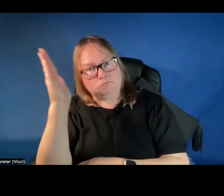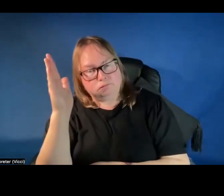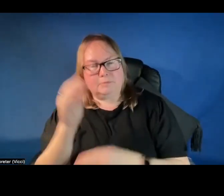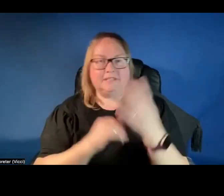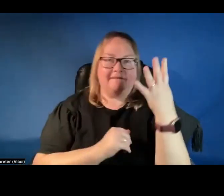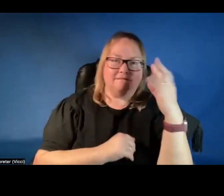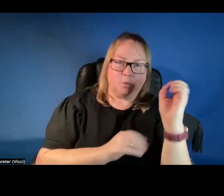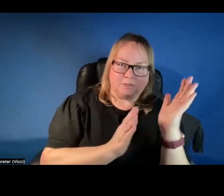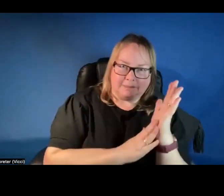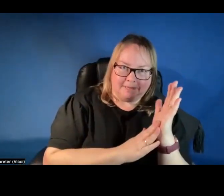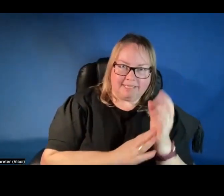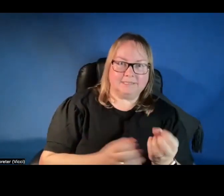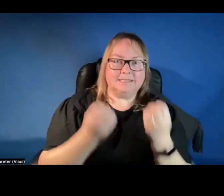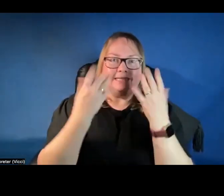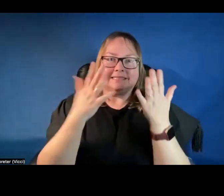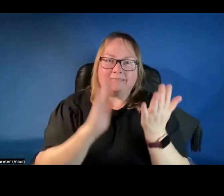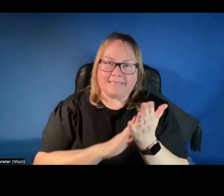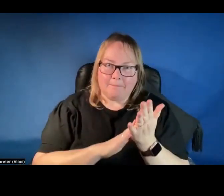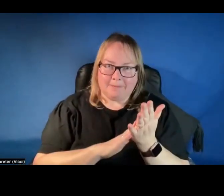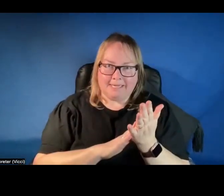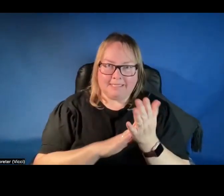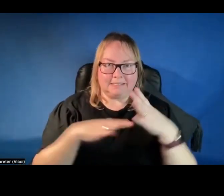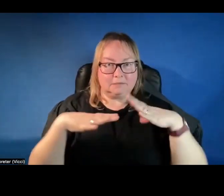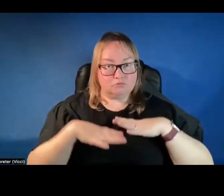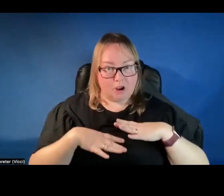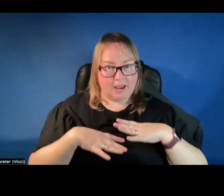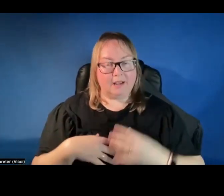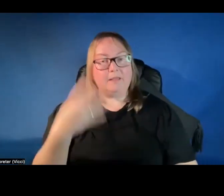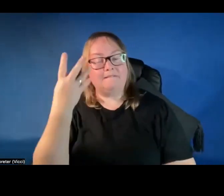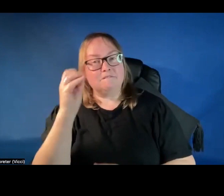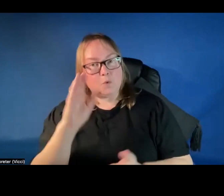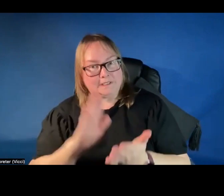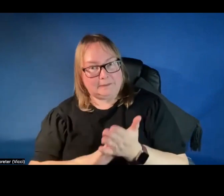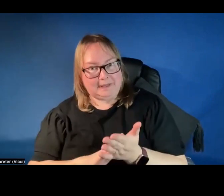10-minute break, which will take us to about